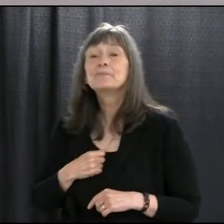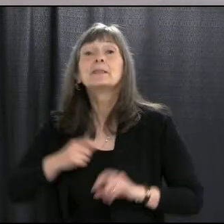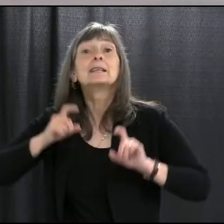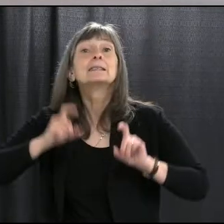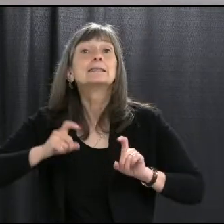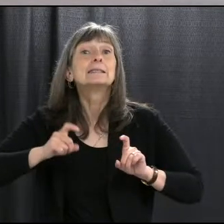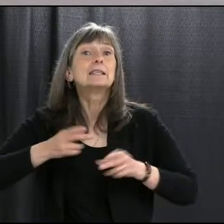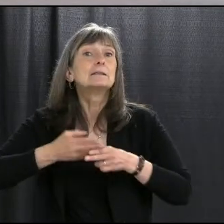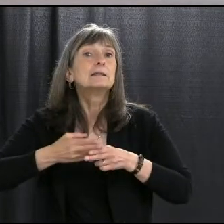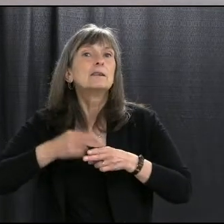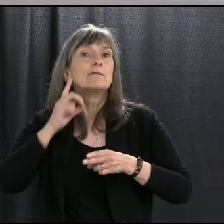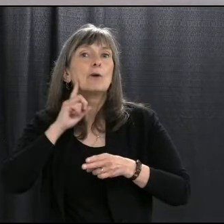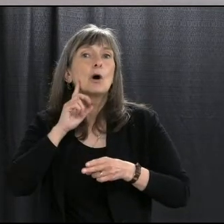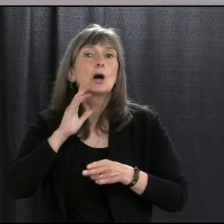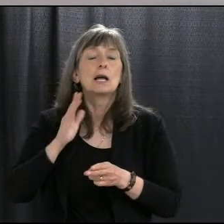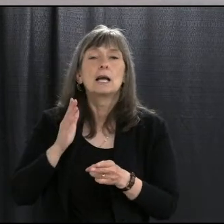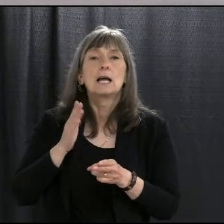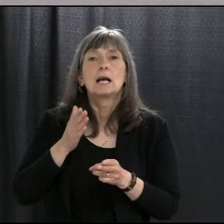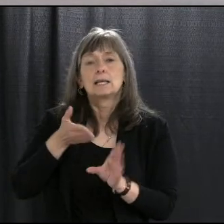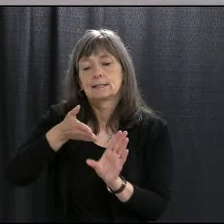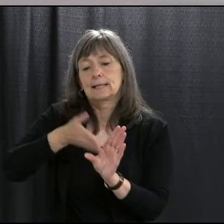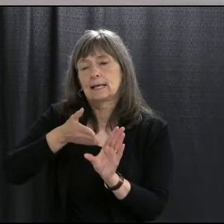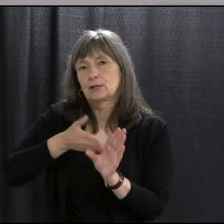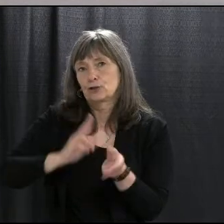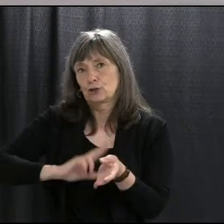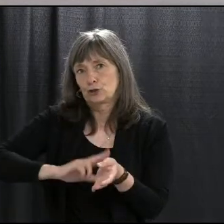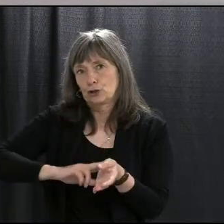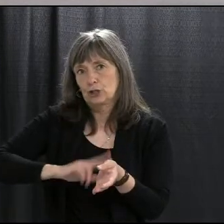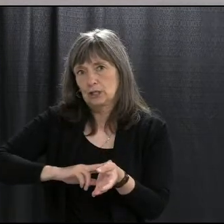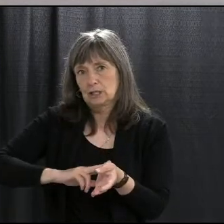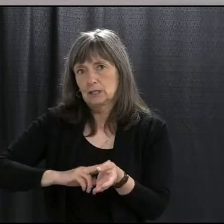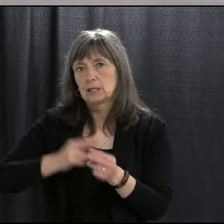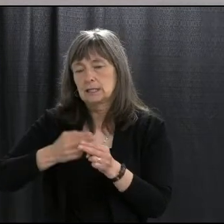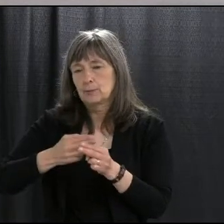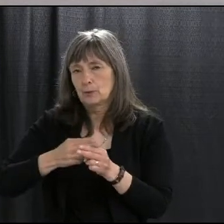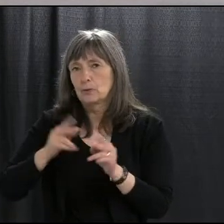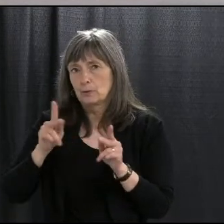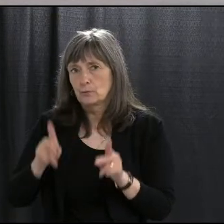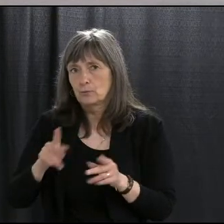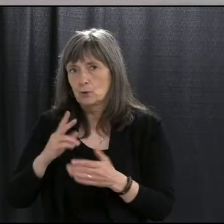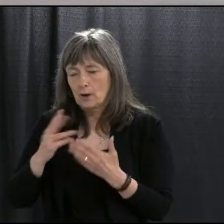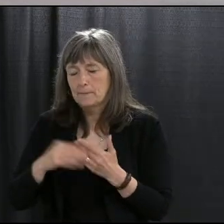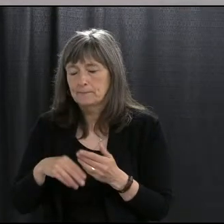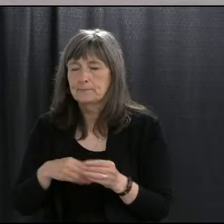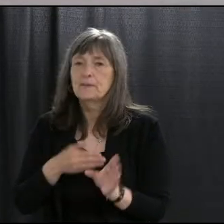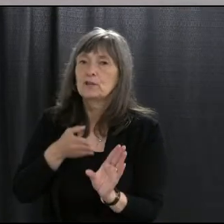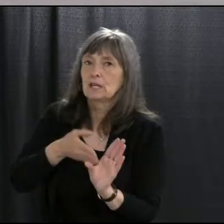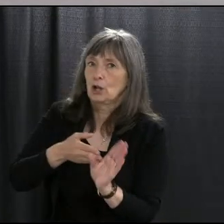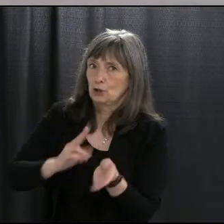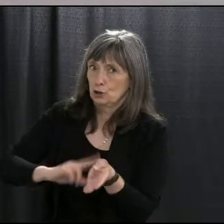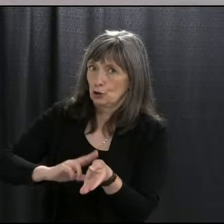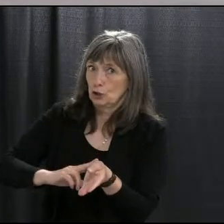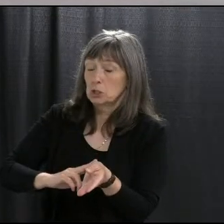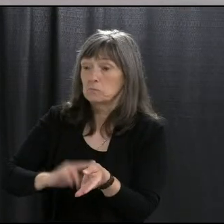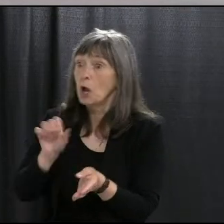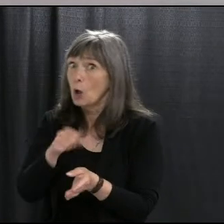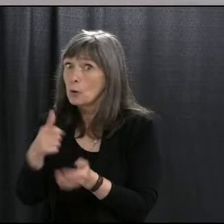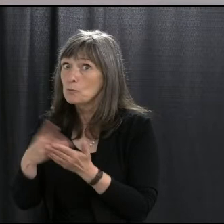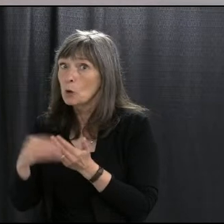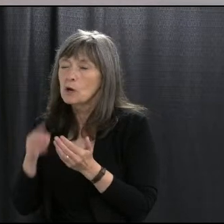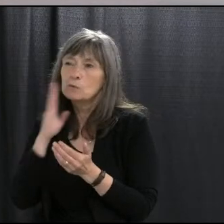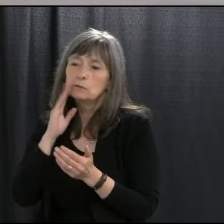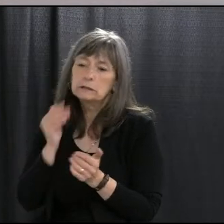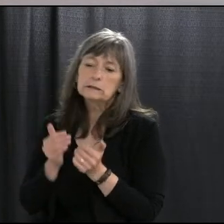program for psychiatric nurses. So, that has been worked on. We're putting the pieces together. Within the